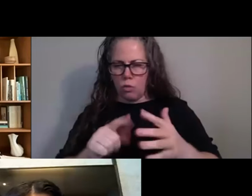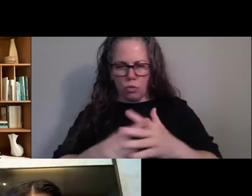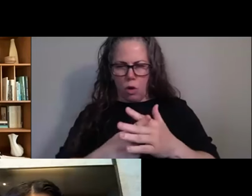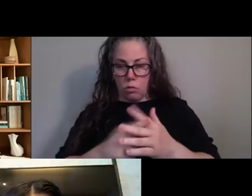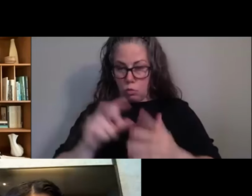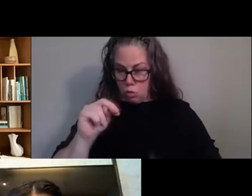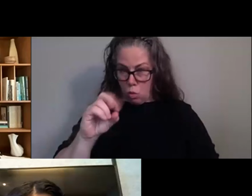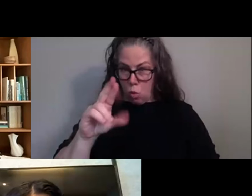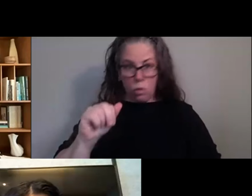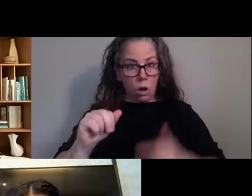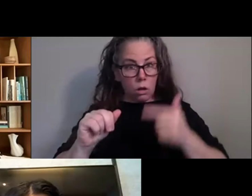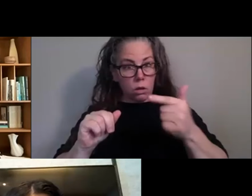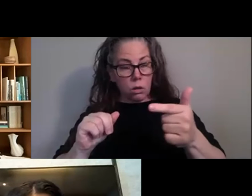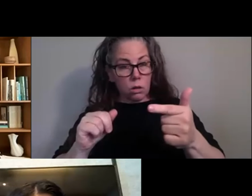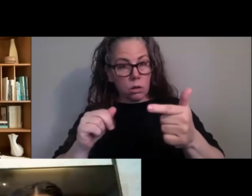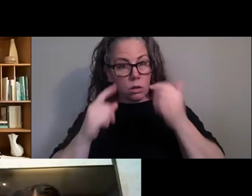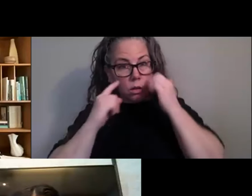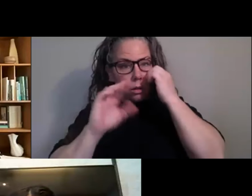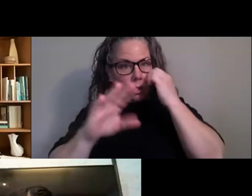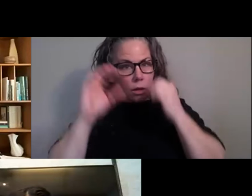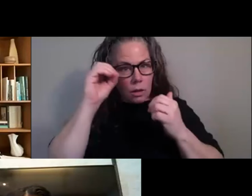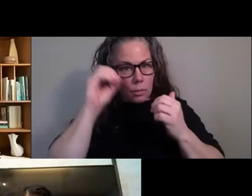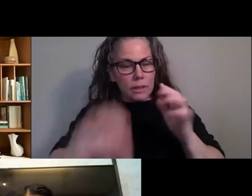Nora, do you want to start? Sure.